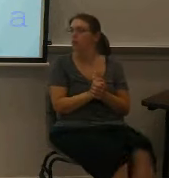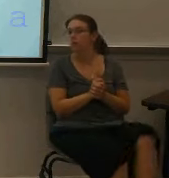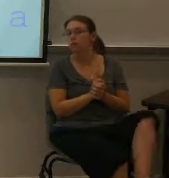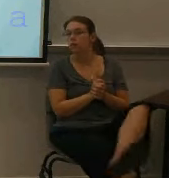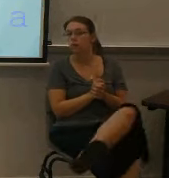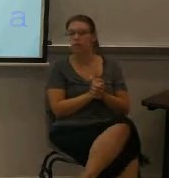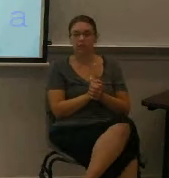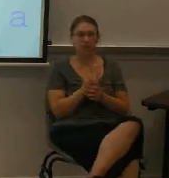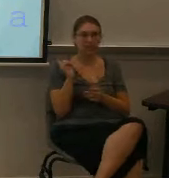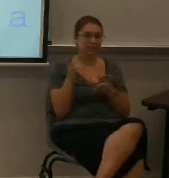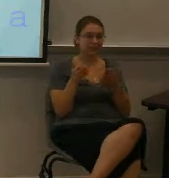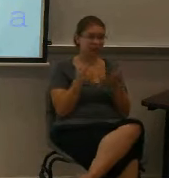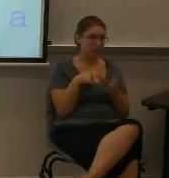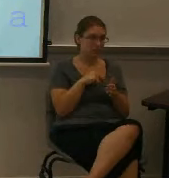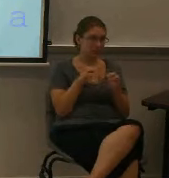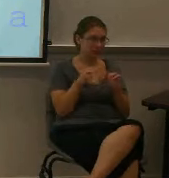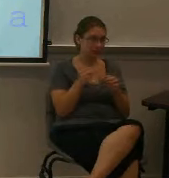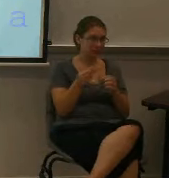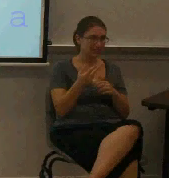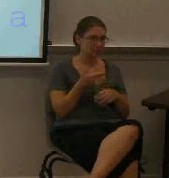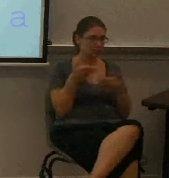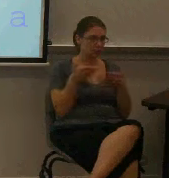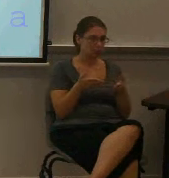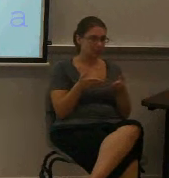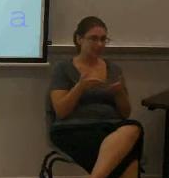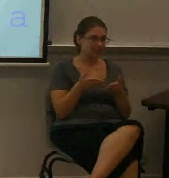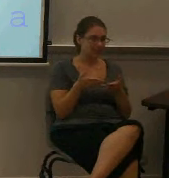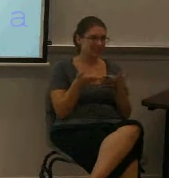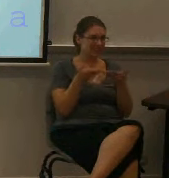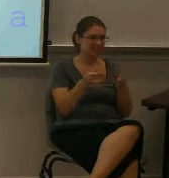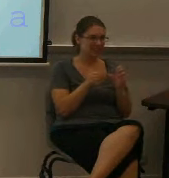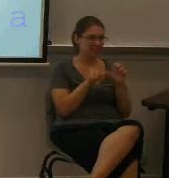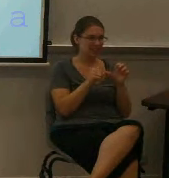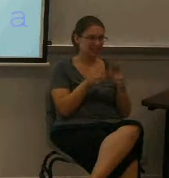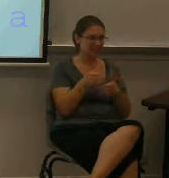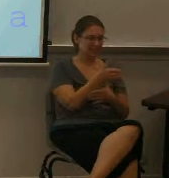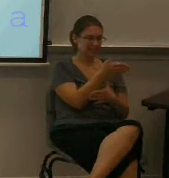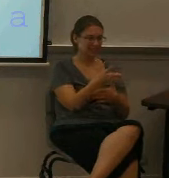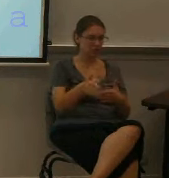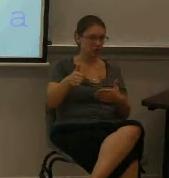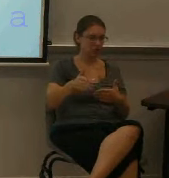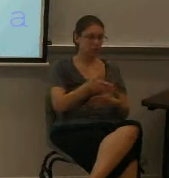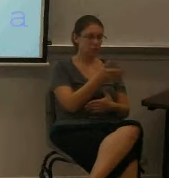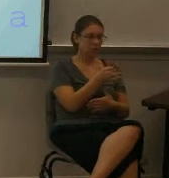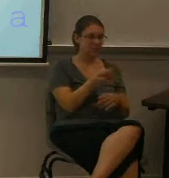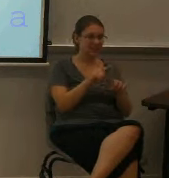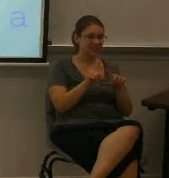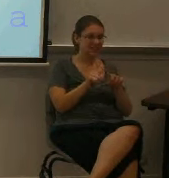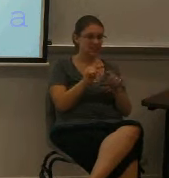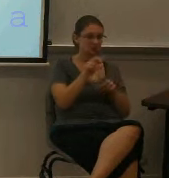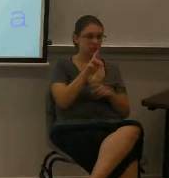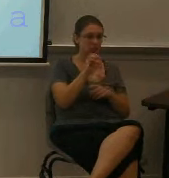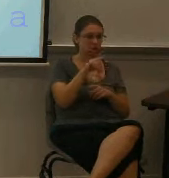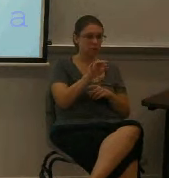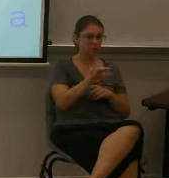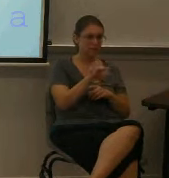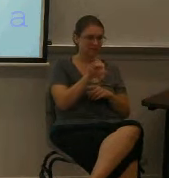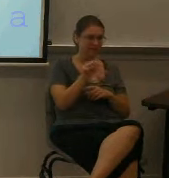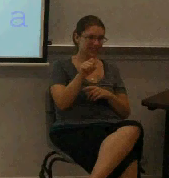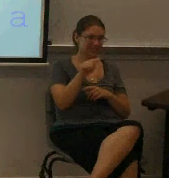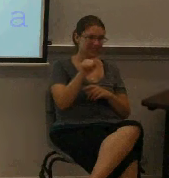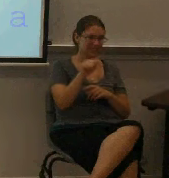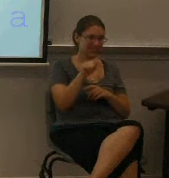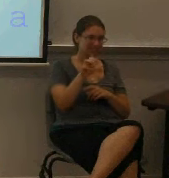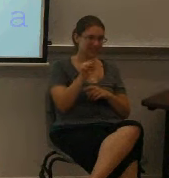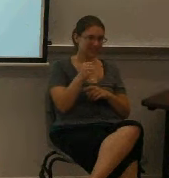And what this allows us to do is it gives us a way to give a continuum of the various trophic states. So you can imagine